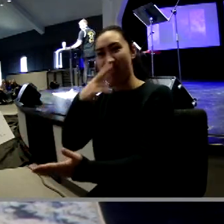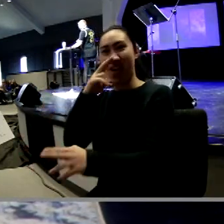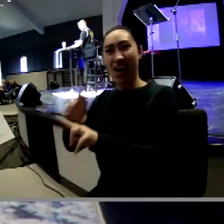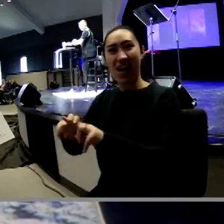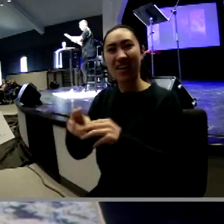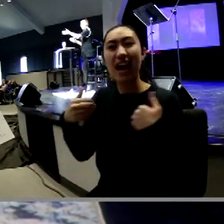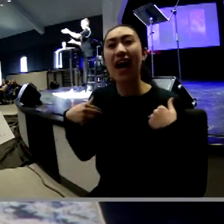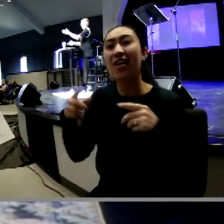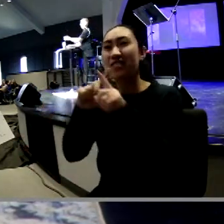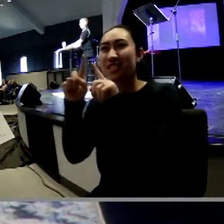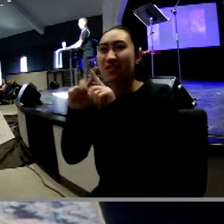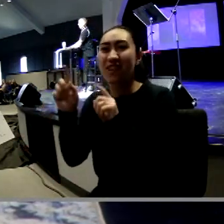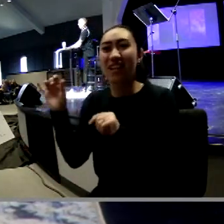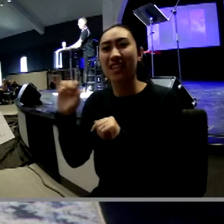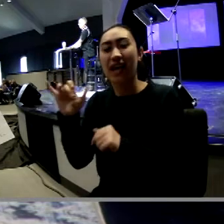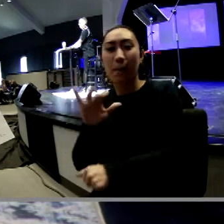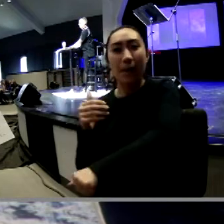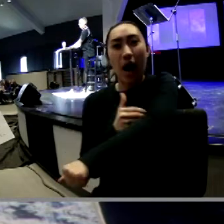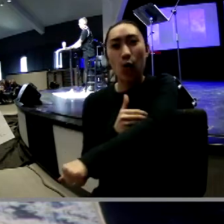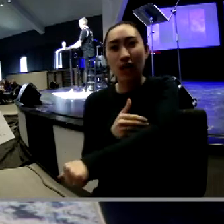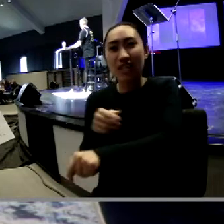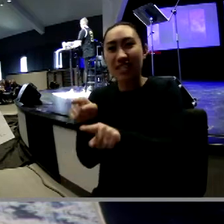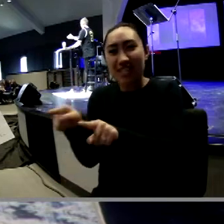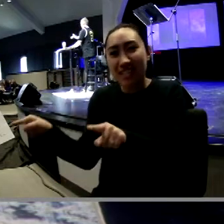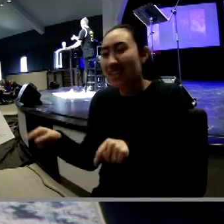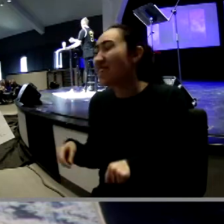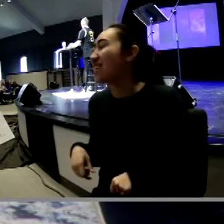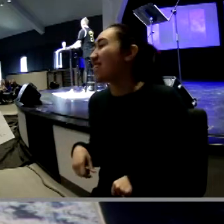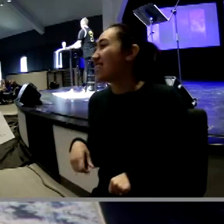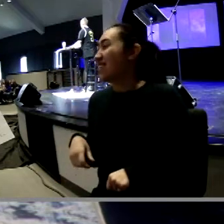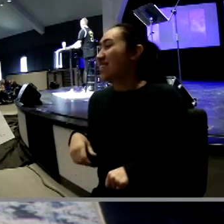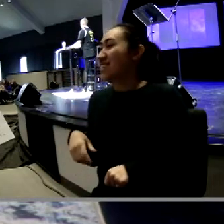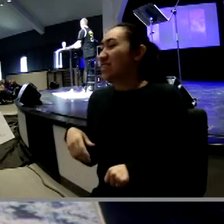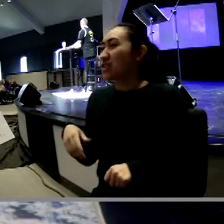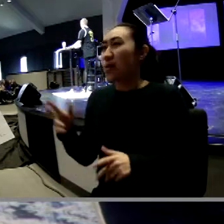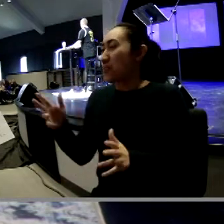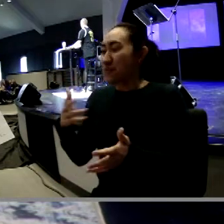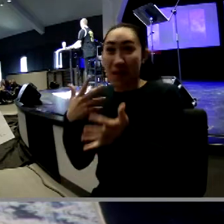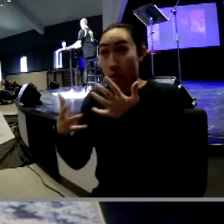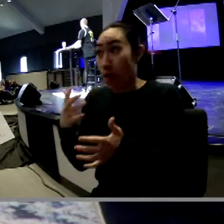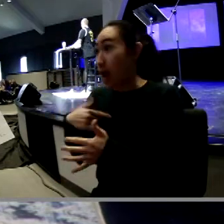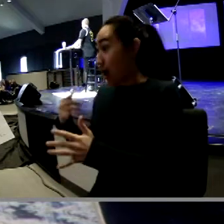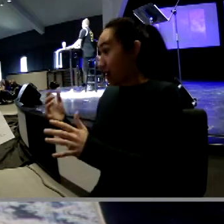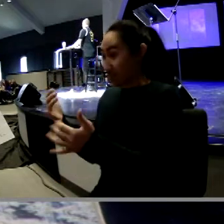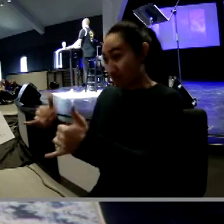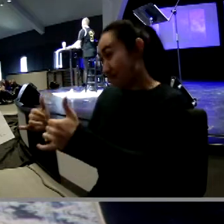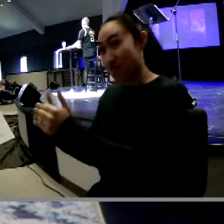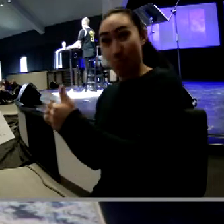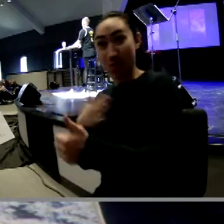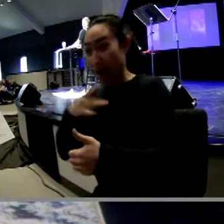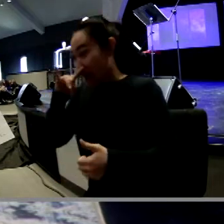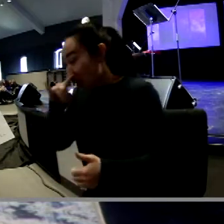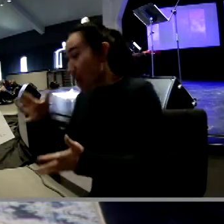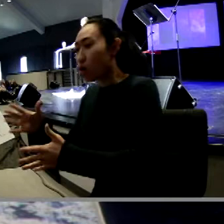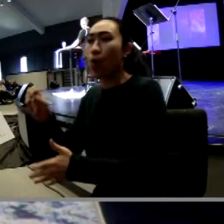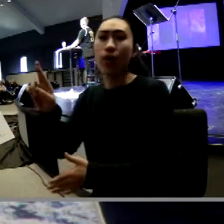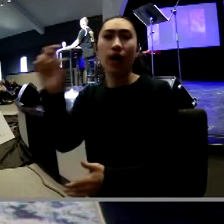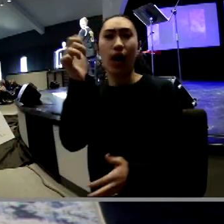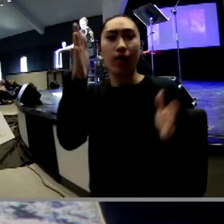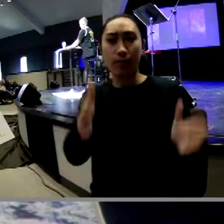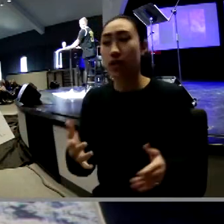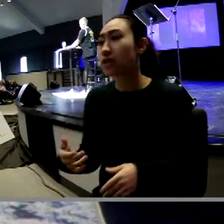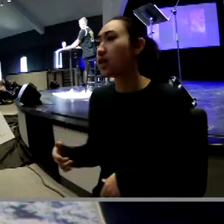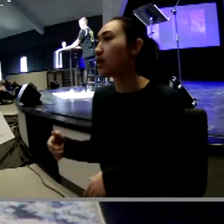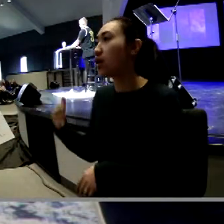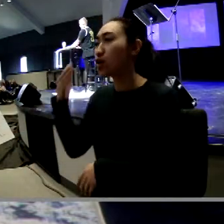kids, I don't know if you're online and you've seen this or if you've ever played with someone. Has anyone ever tried to pass off a 6 for